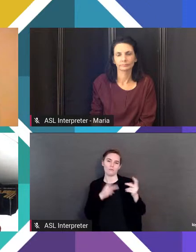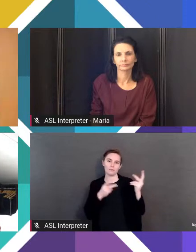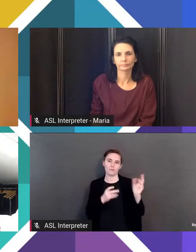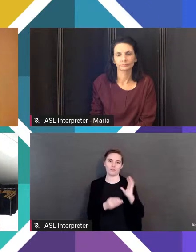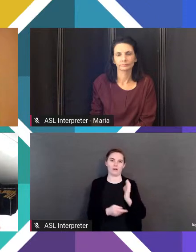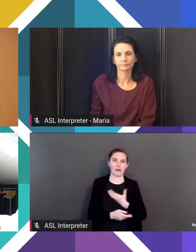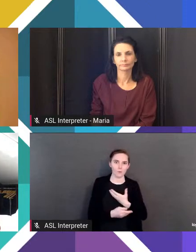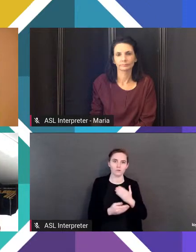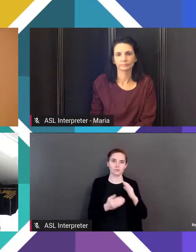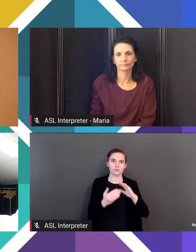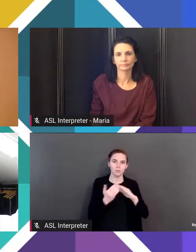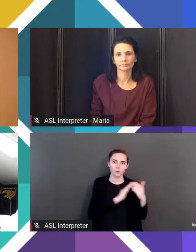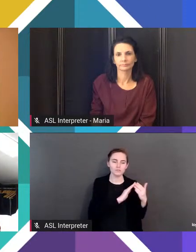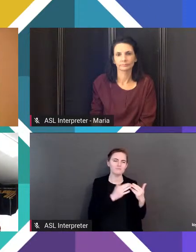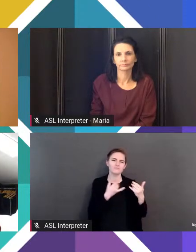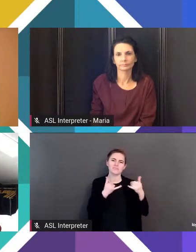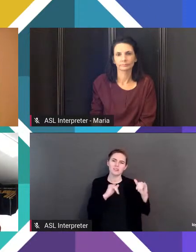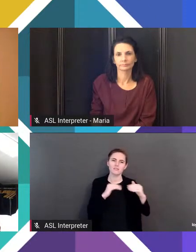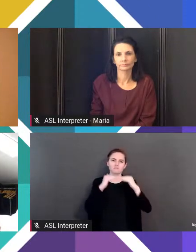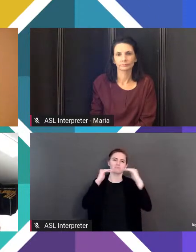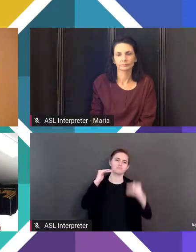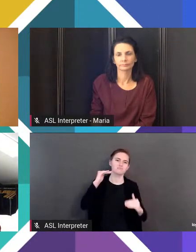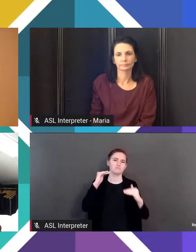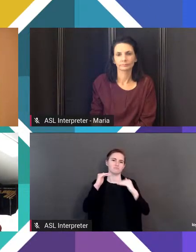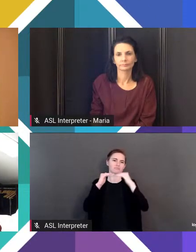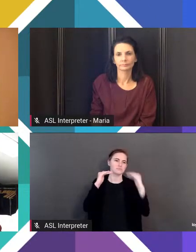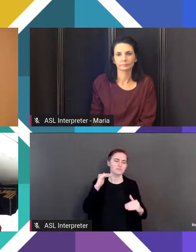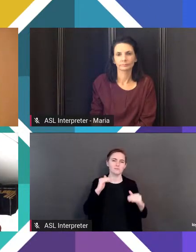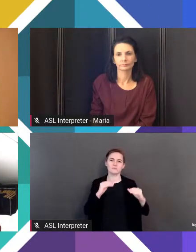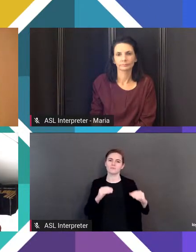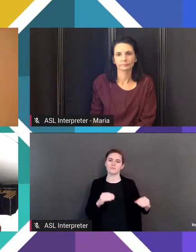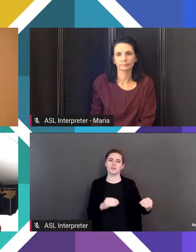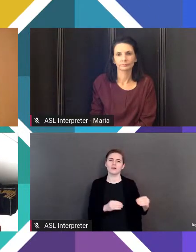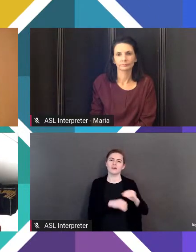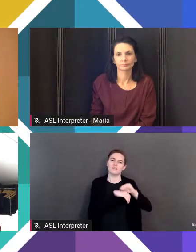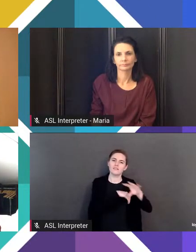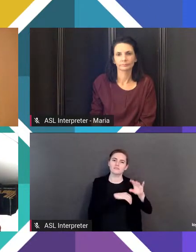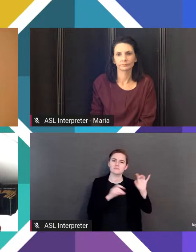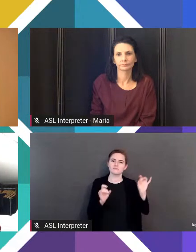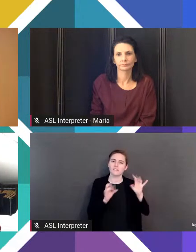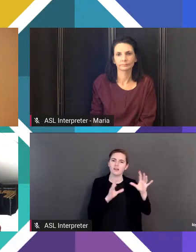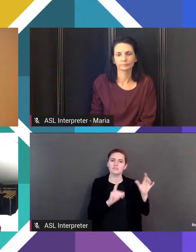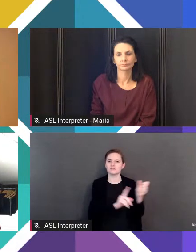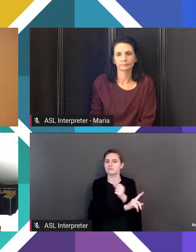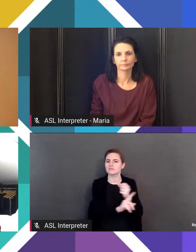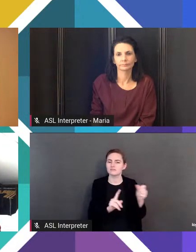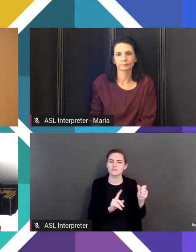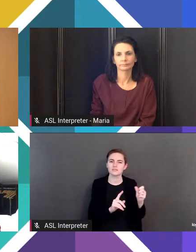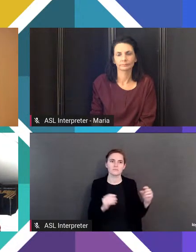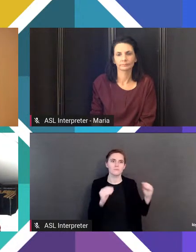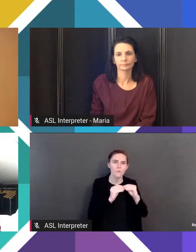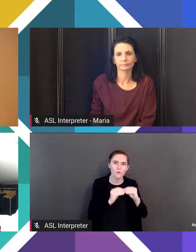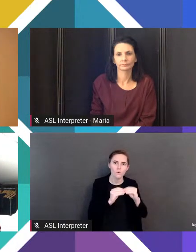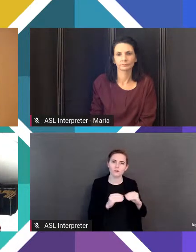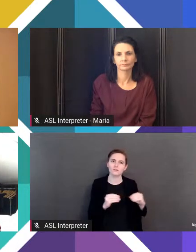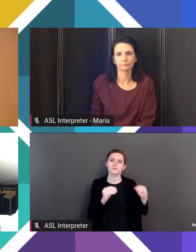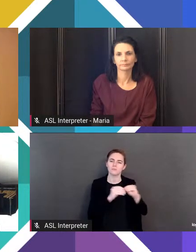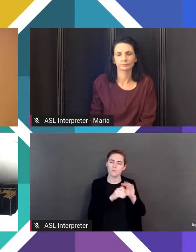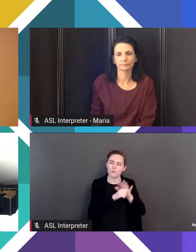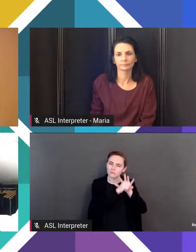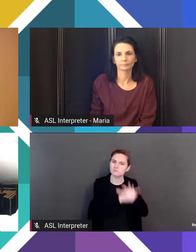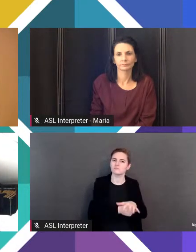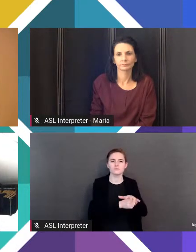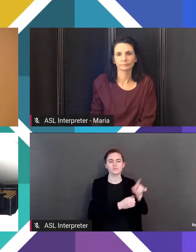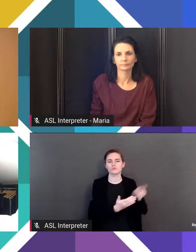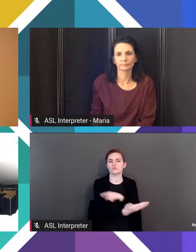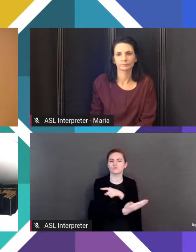to be disproportionately affected by violence and discrimination. And,